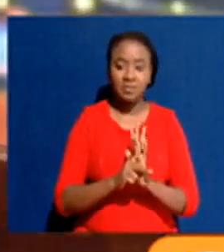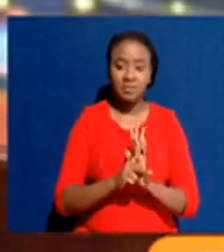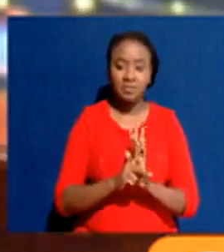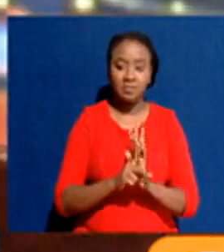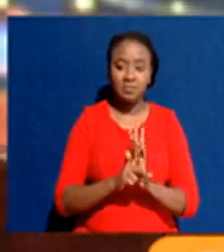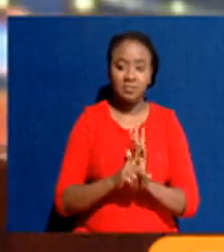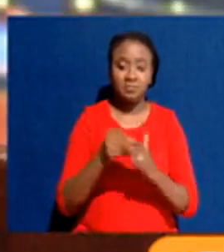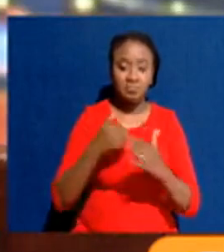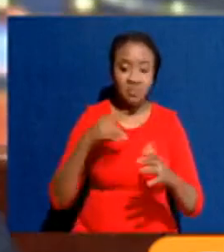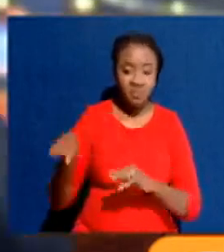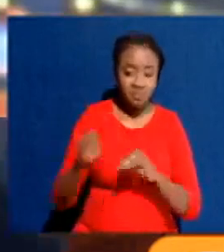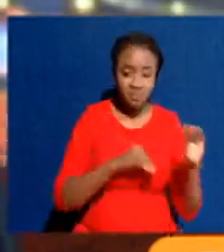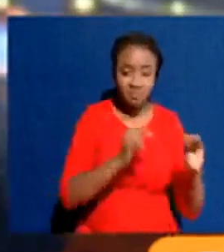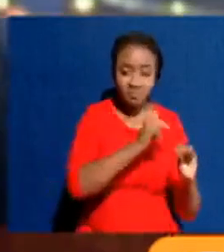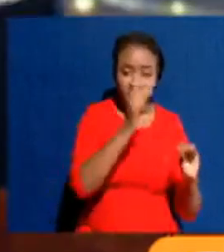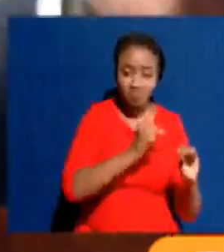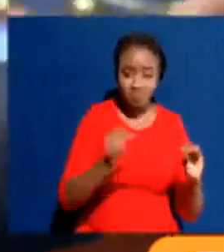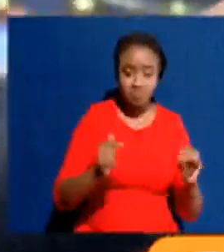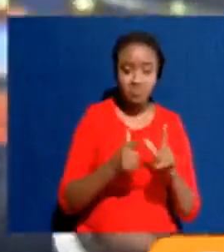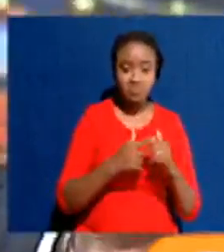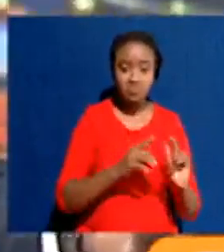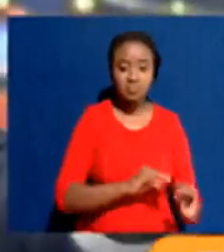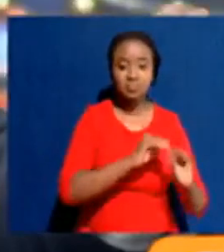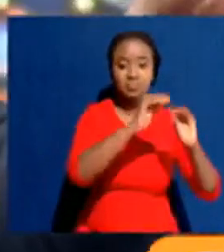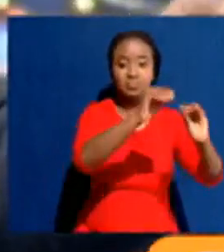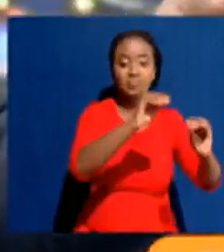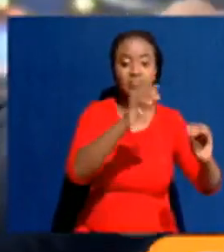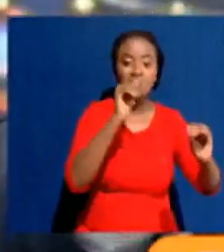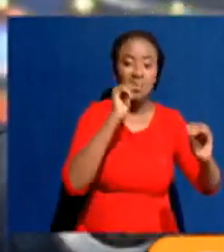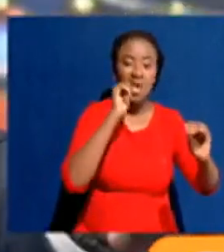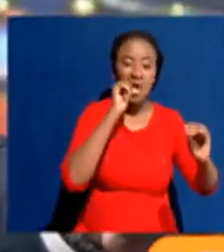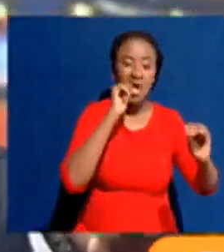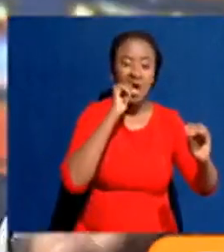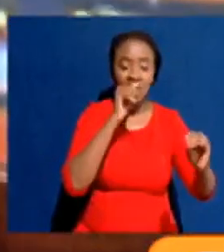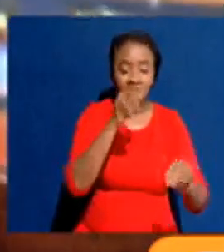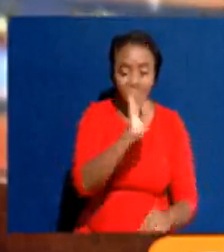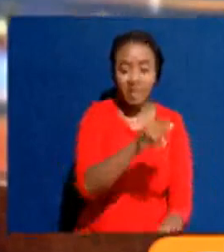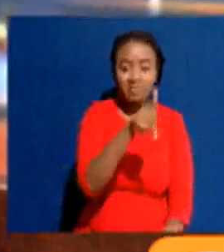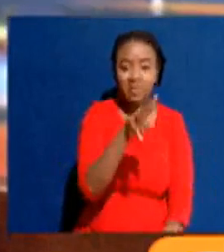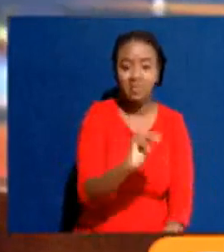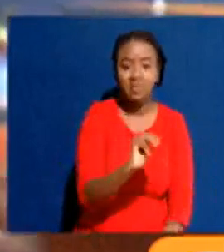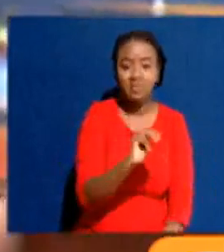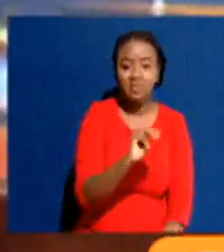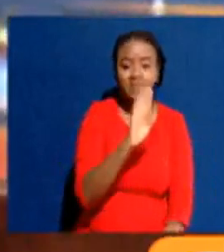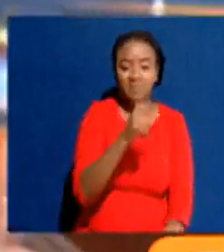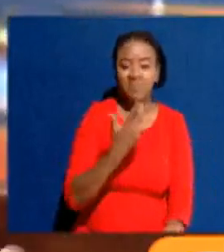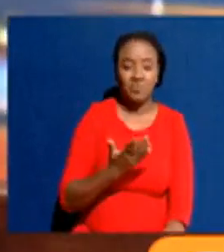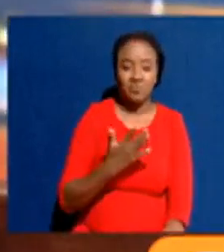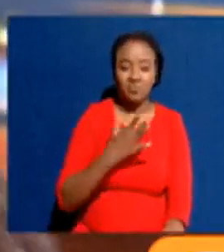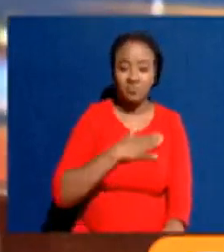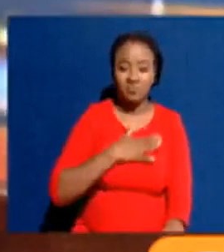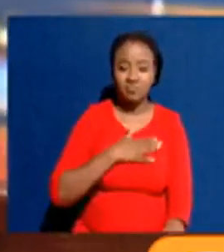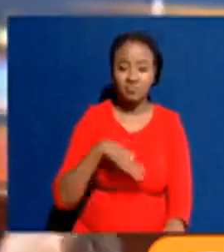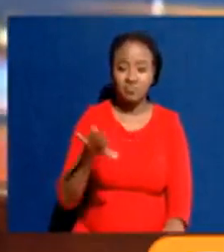before they went to Tanzania. Yes. And now eventually found themselves in Britain. The UK, yeah. And in UK. So we, you know, Italy is